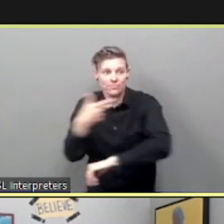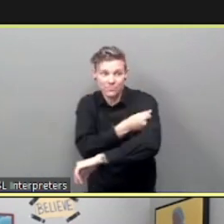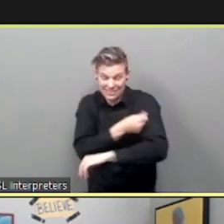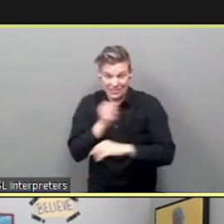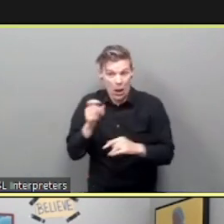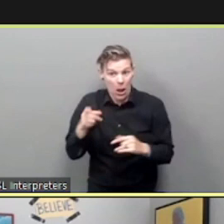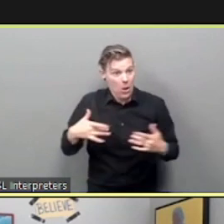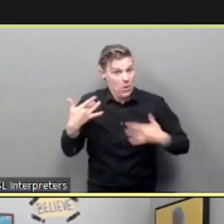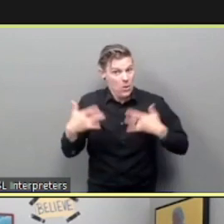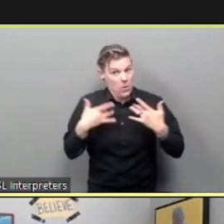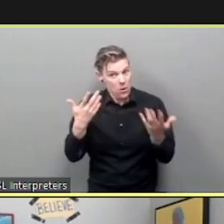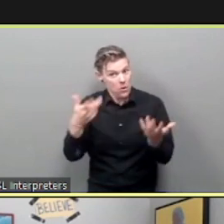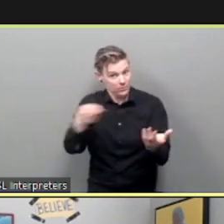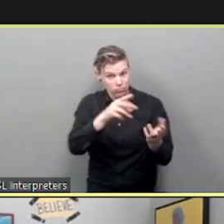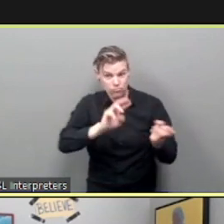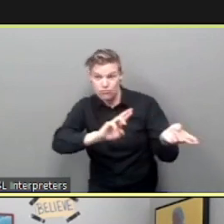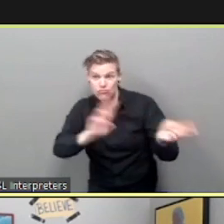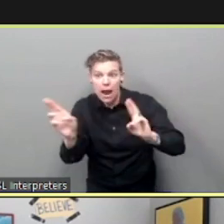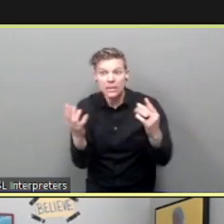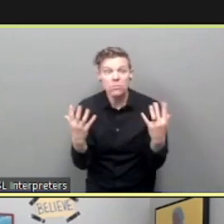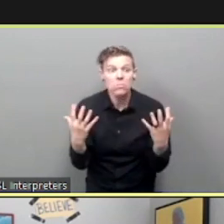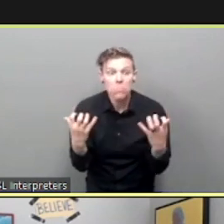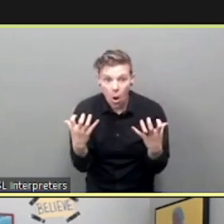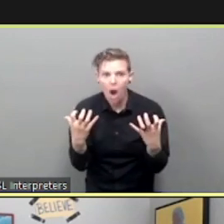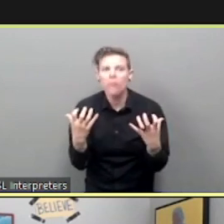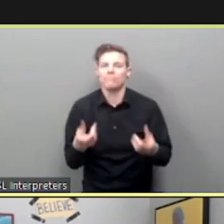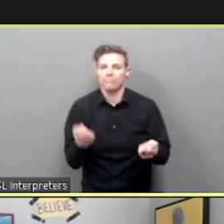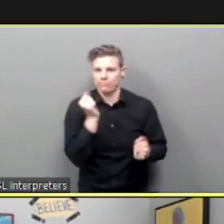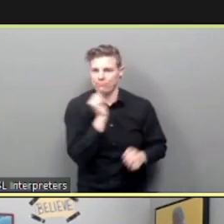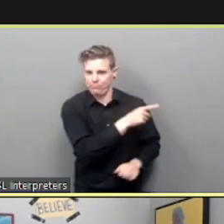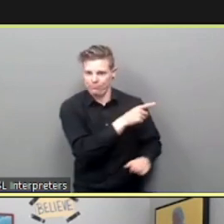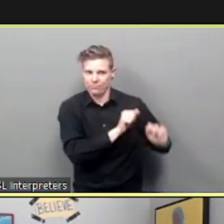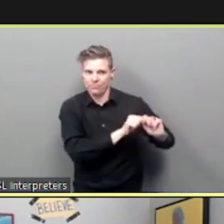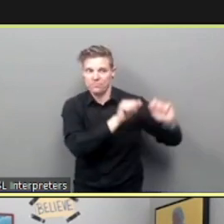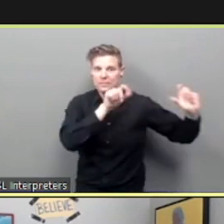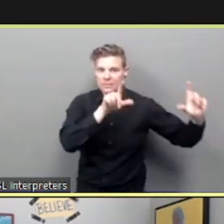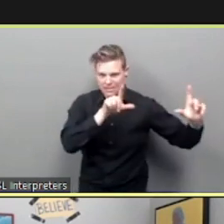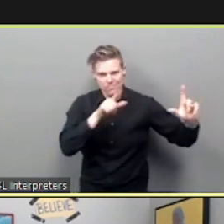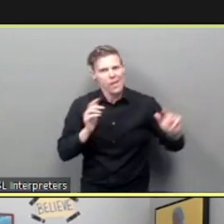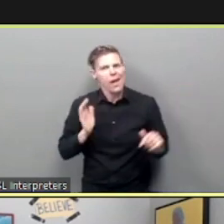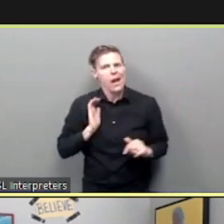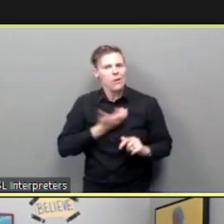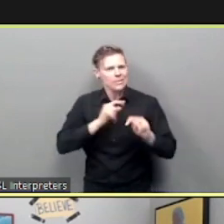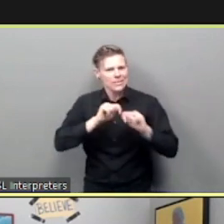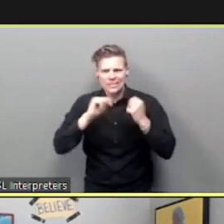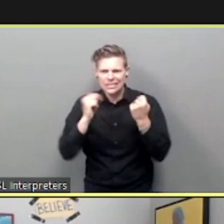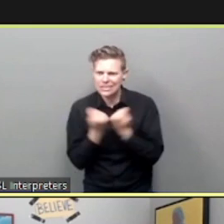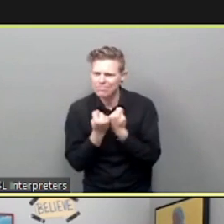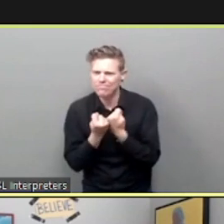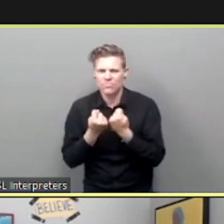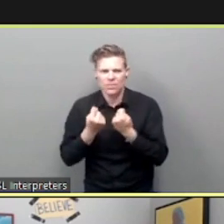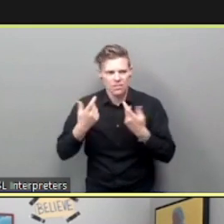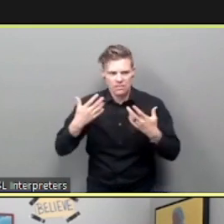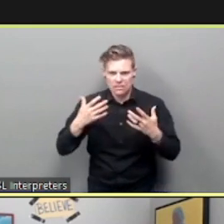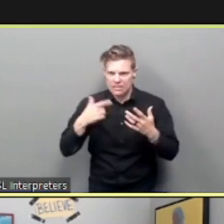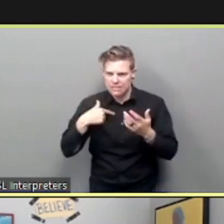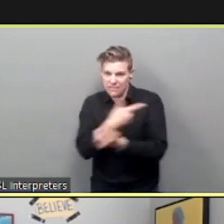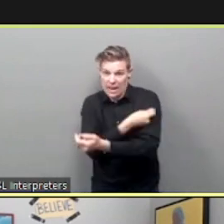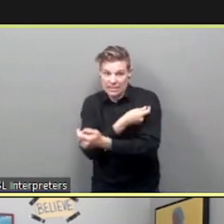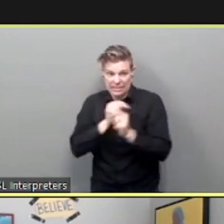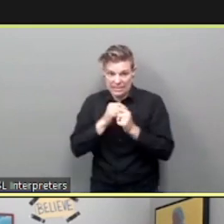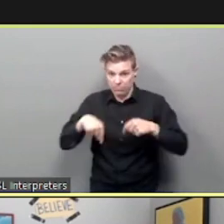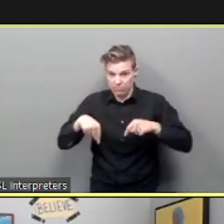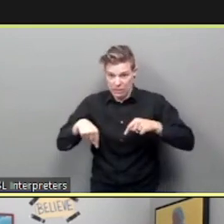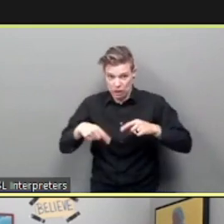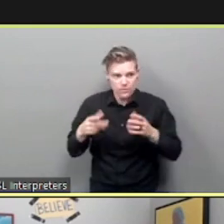Our team has been working really hard. There's a whole vaccine team at the Department of Health working with providers and people all across the